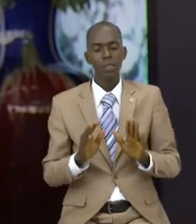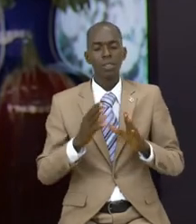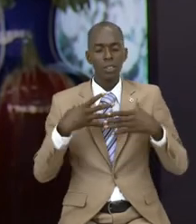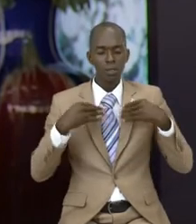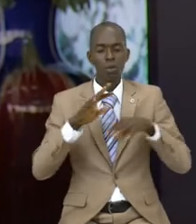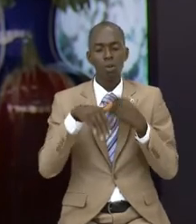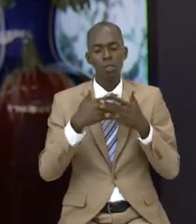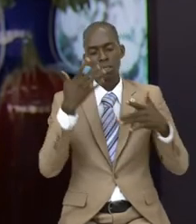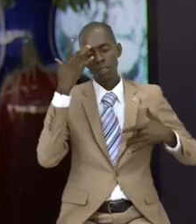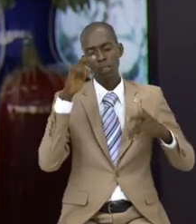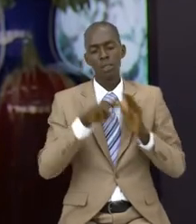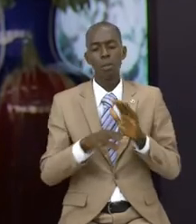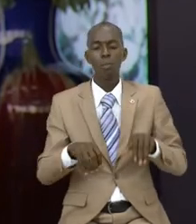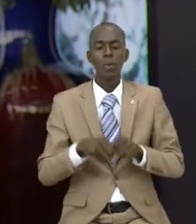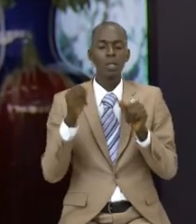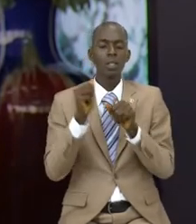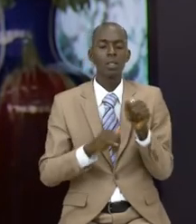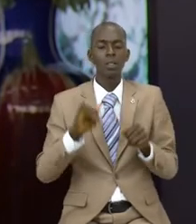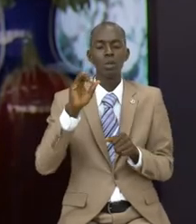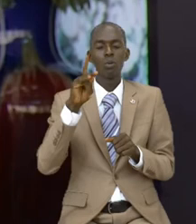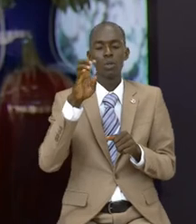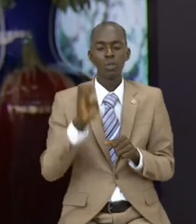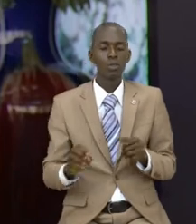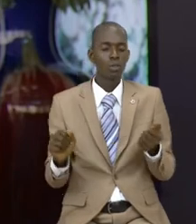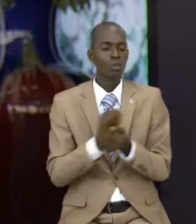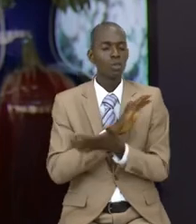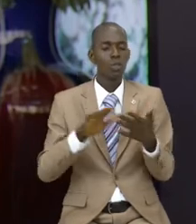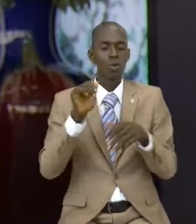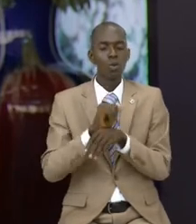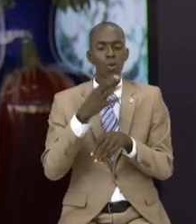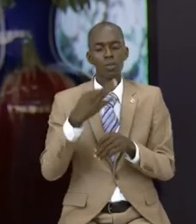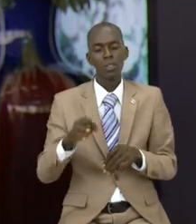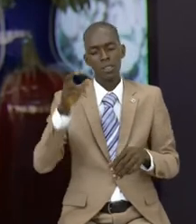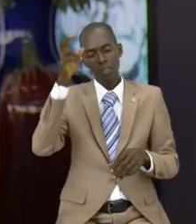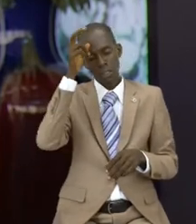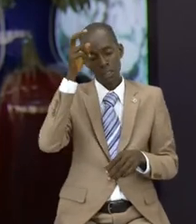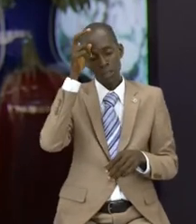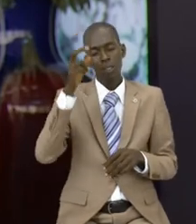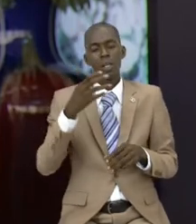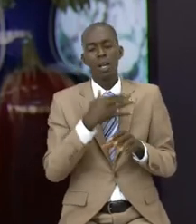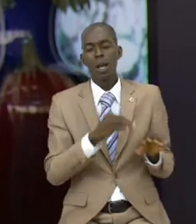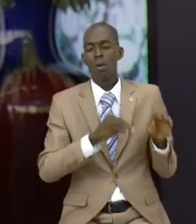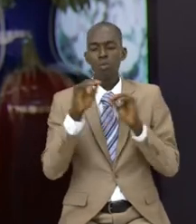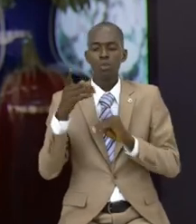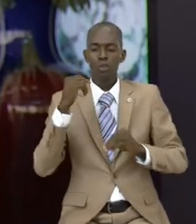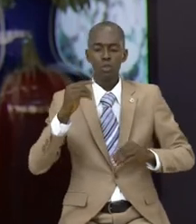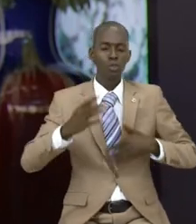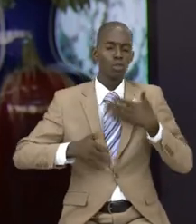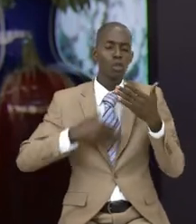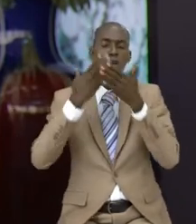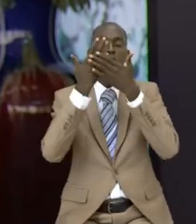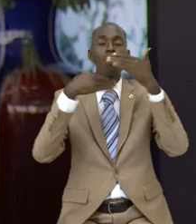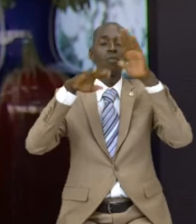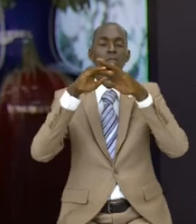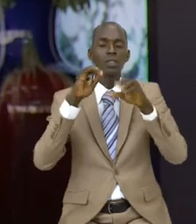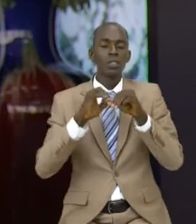every yoke. Destroy the works of the devil. Put the joy of heaven in their lives. And the